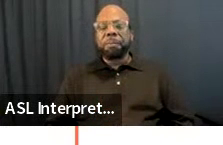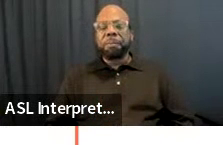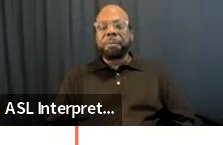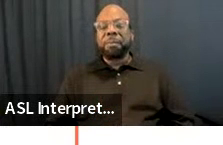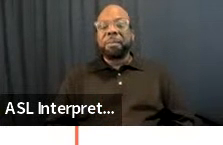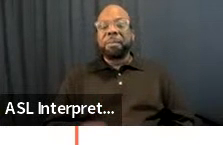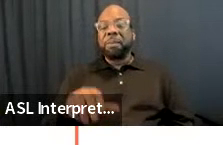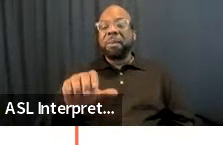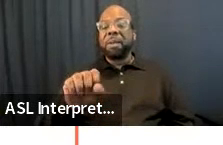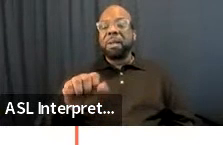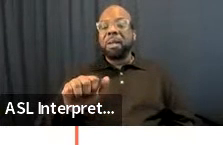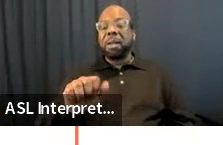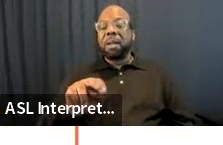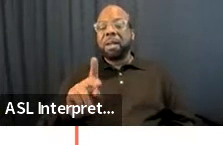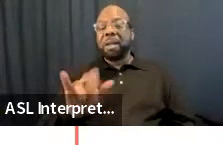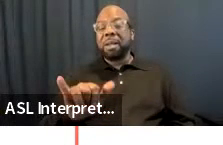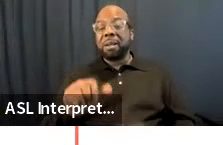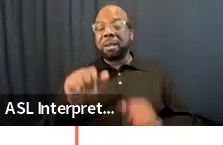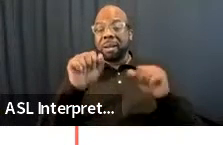Sandy, can you hear us?